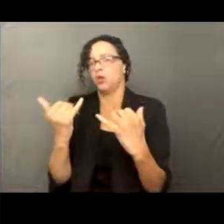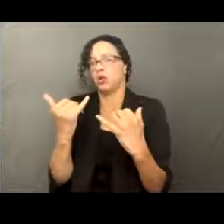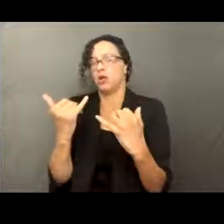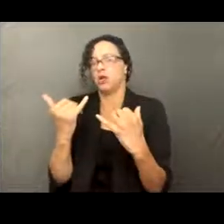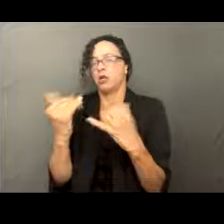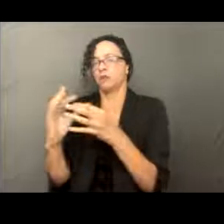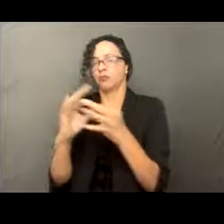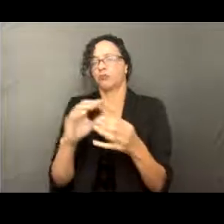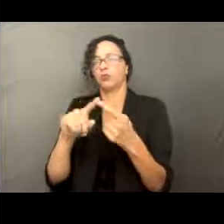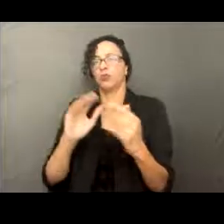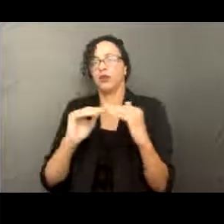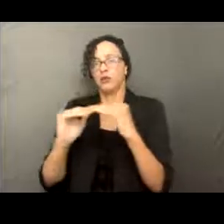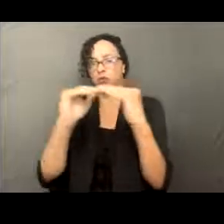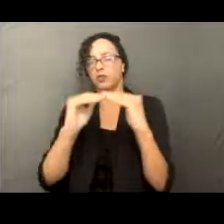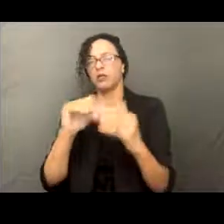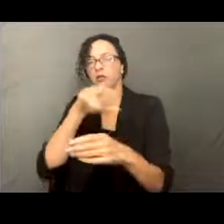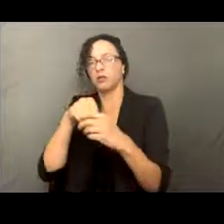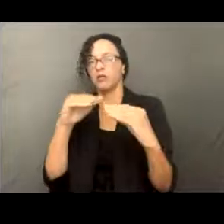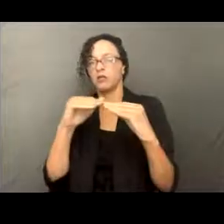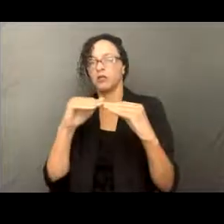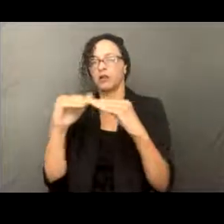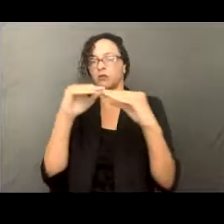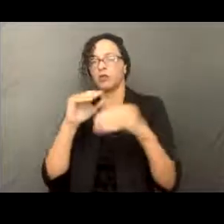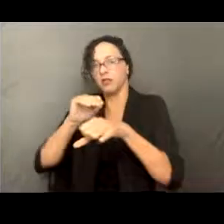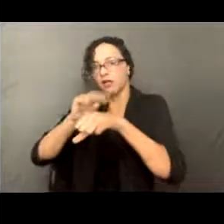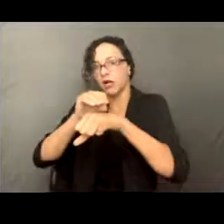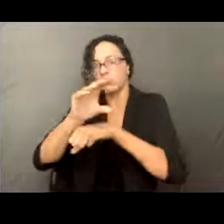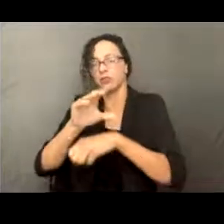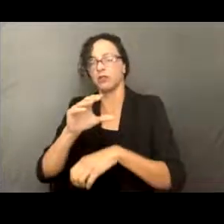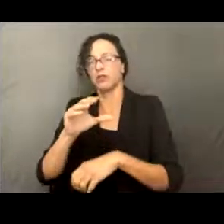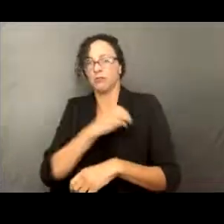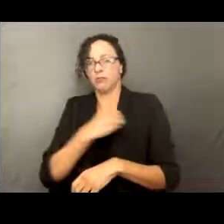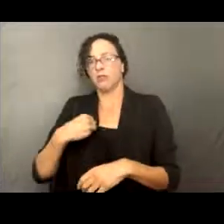Committee membership, equity listening sessions,